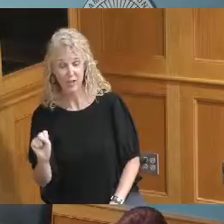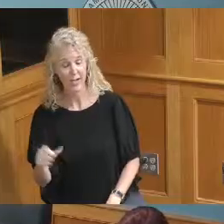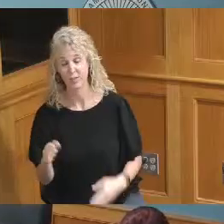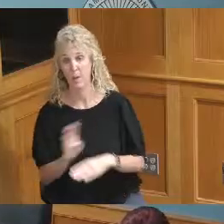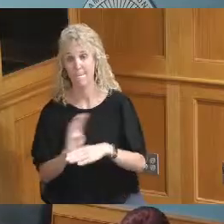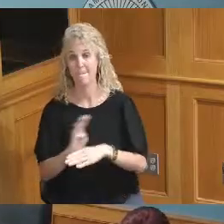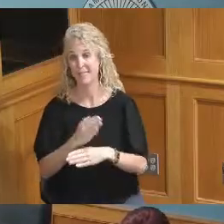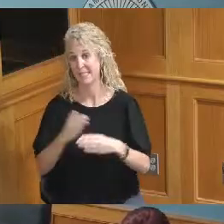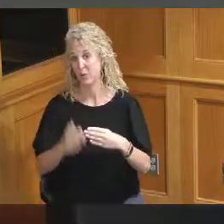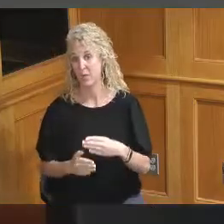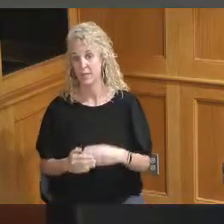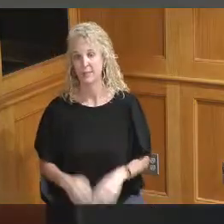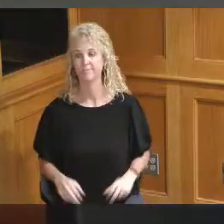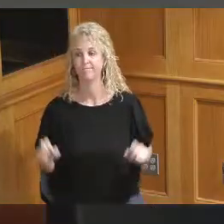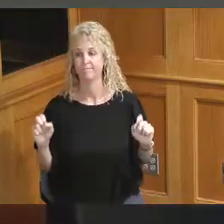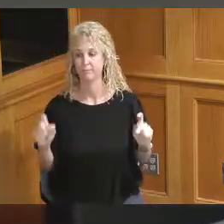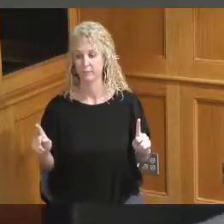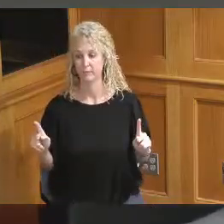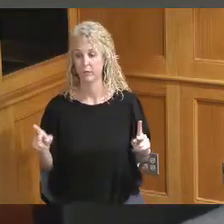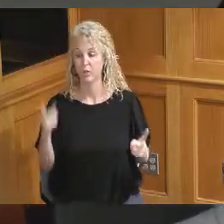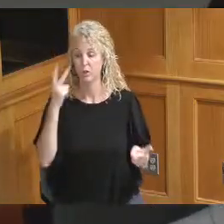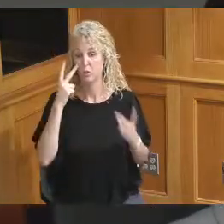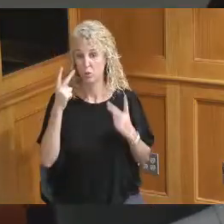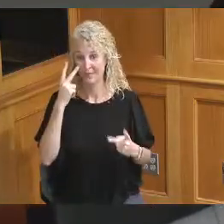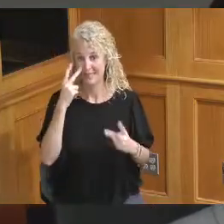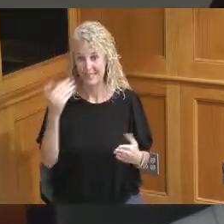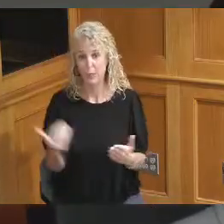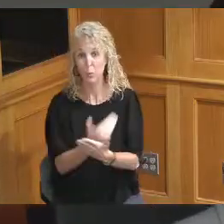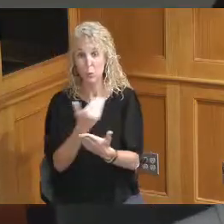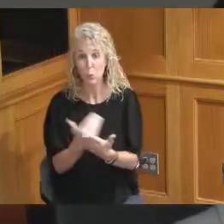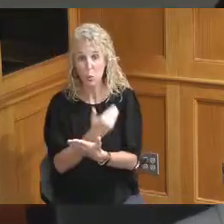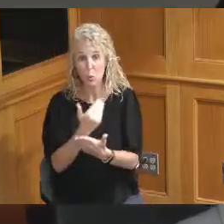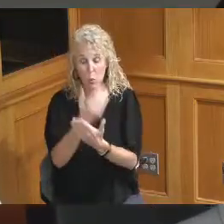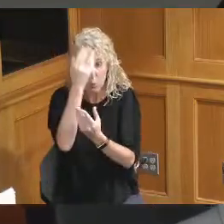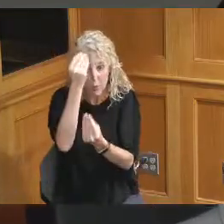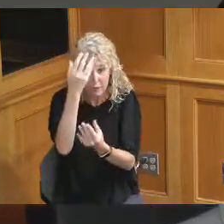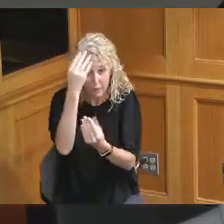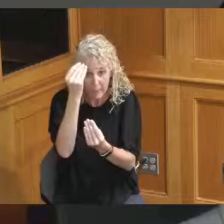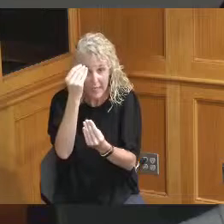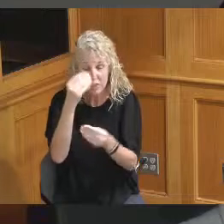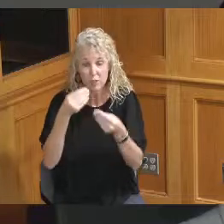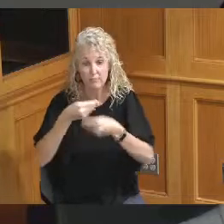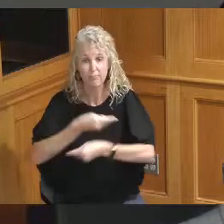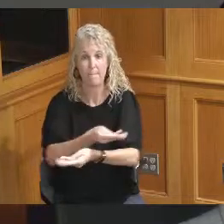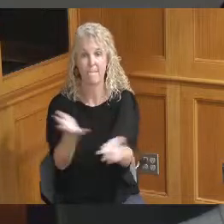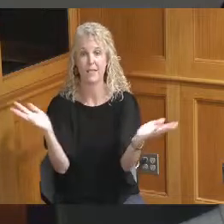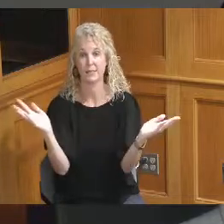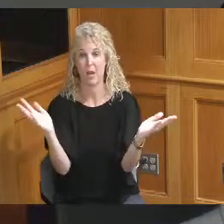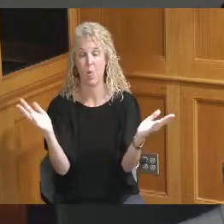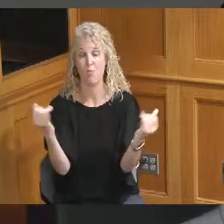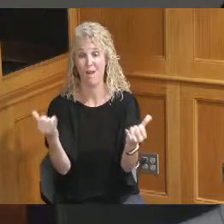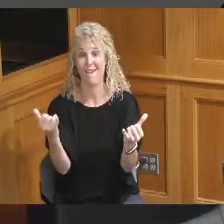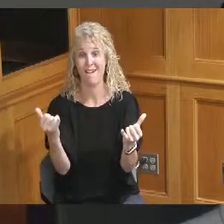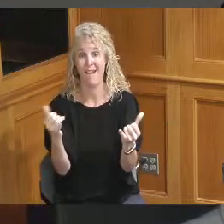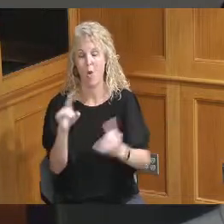As we're getting started, as some information is being passed out, do just one brief comment, unrelated, but just in lieu of my